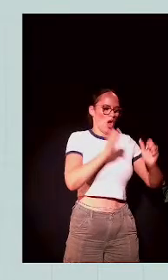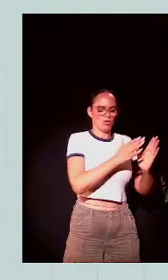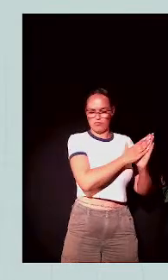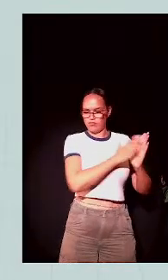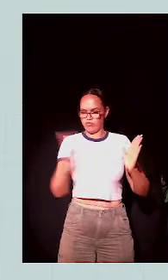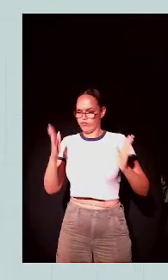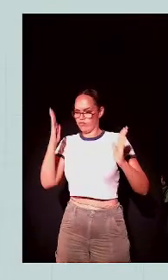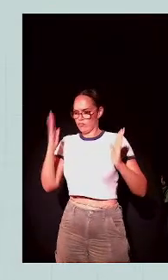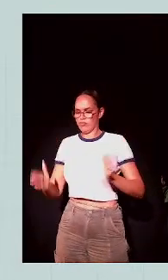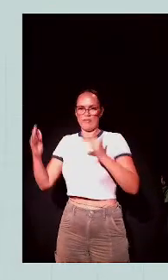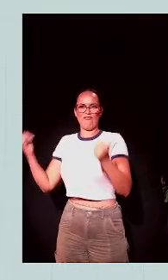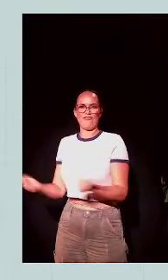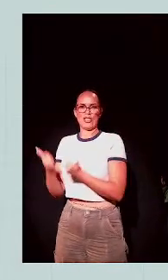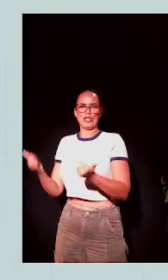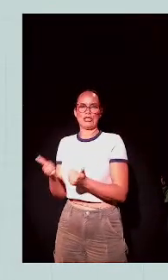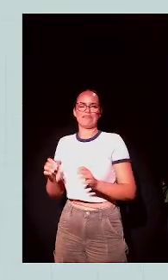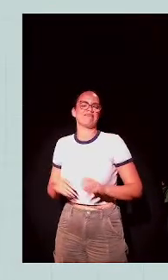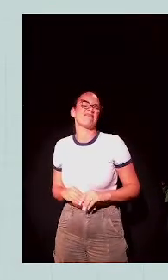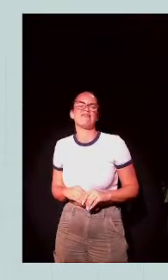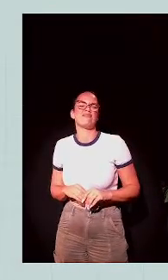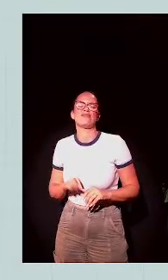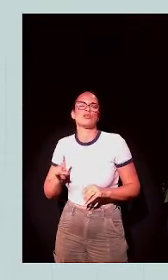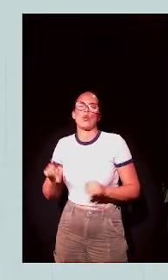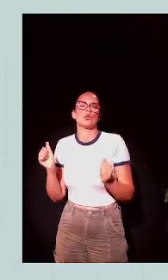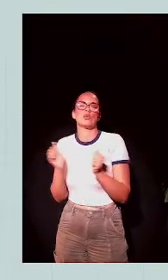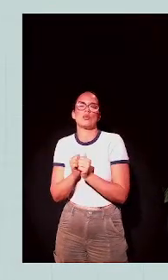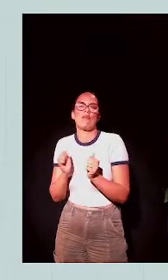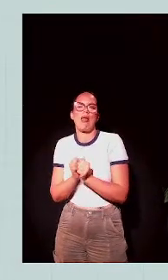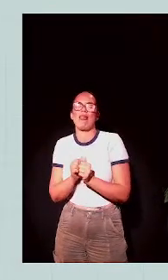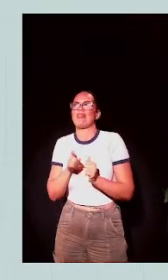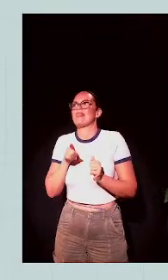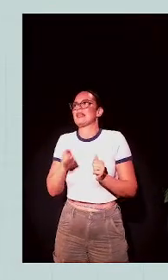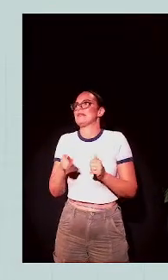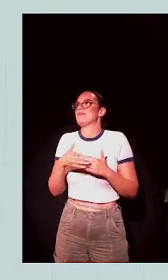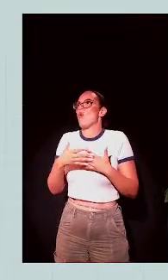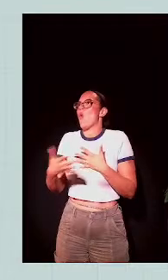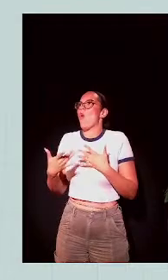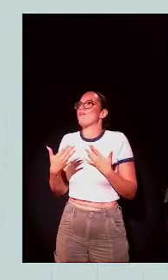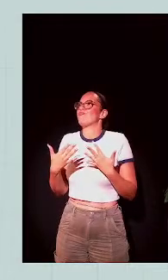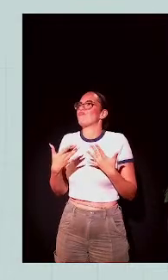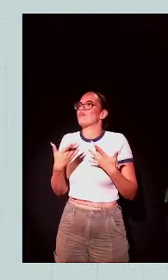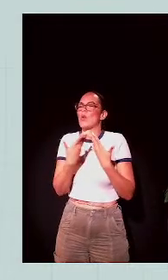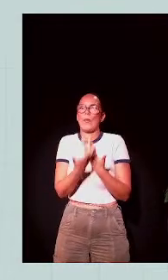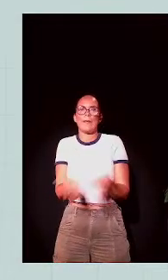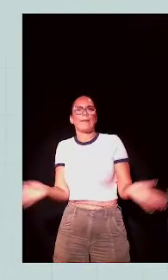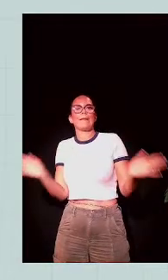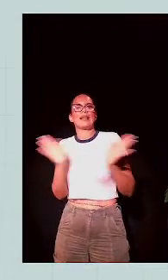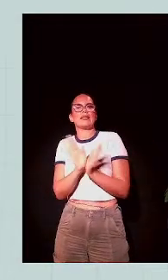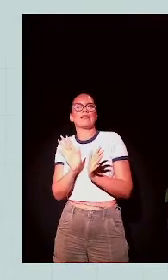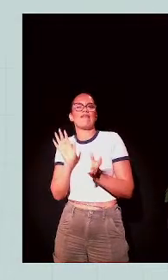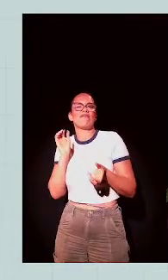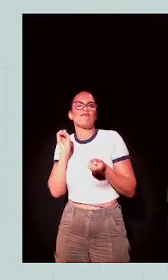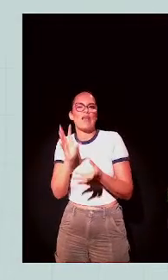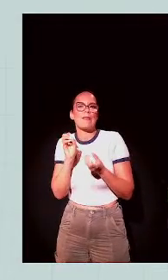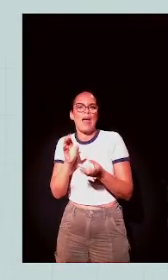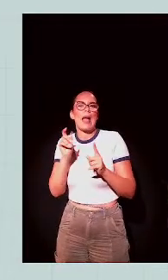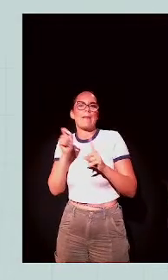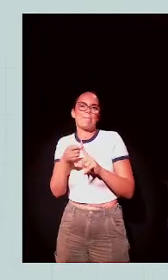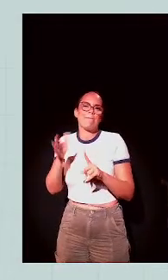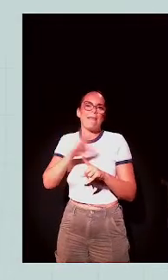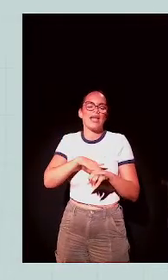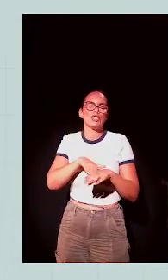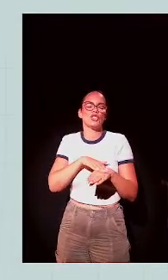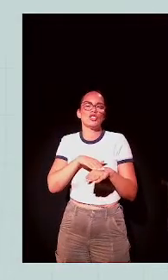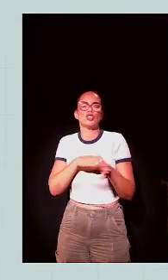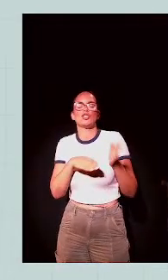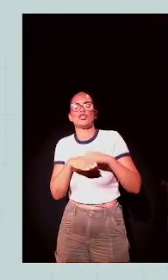more well suited to things like generative processes, randomness, feedback patches. I had the idea